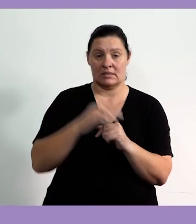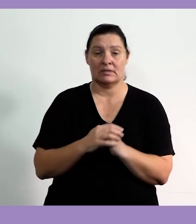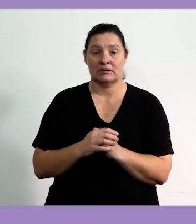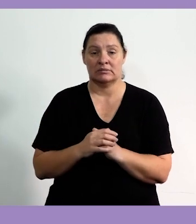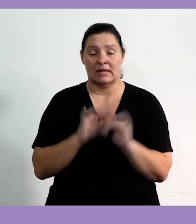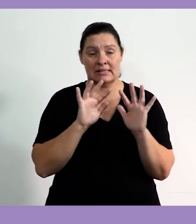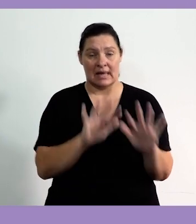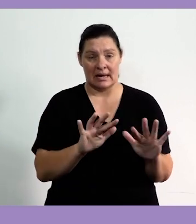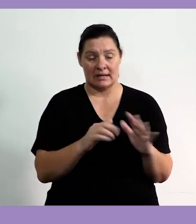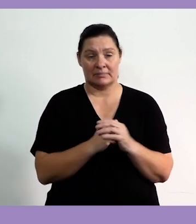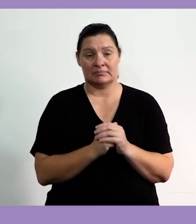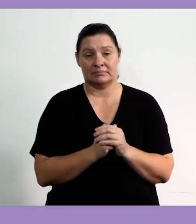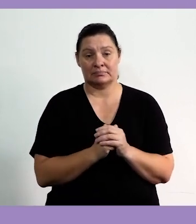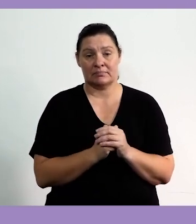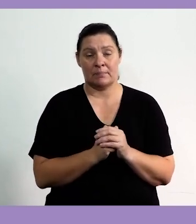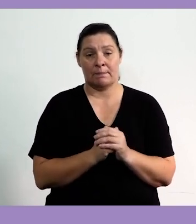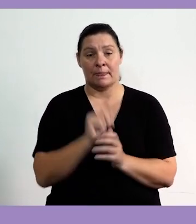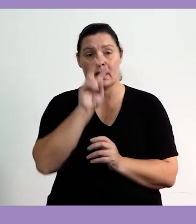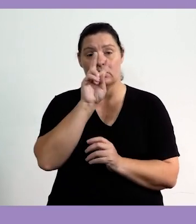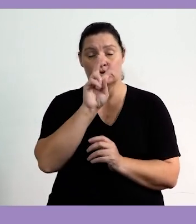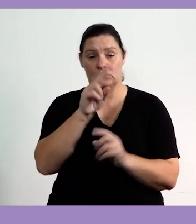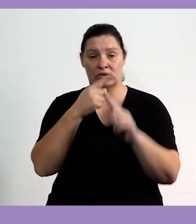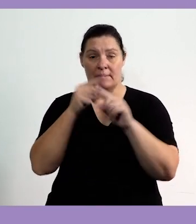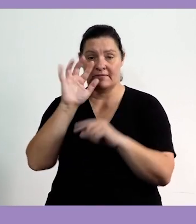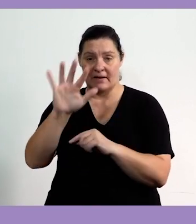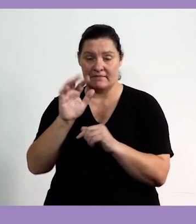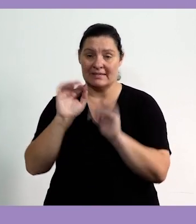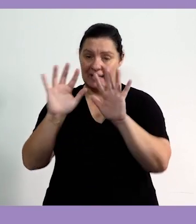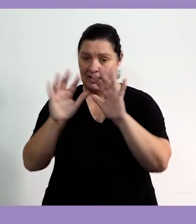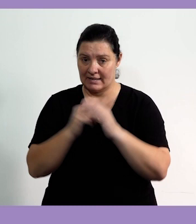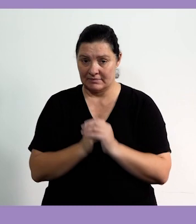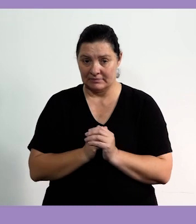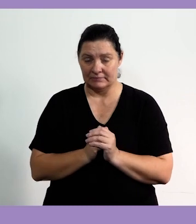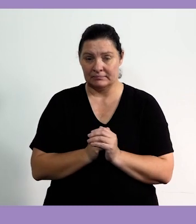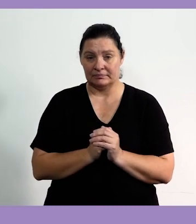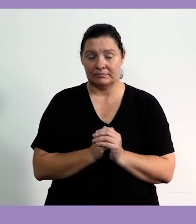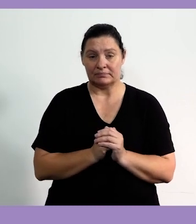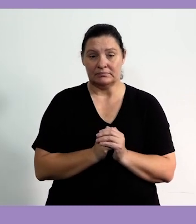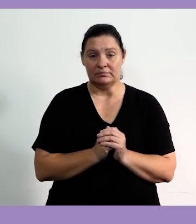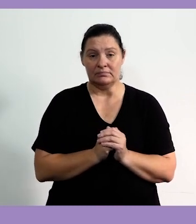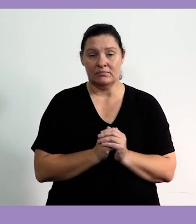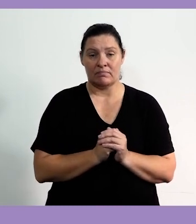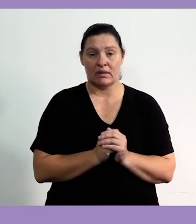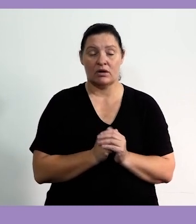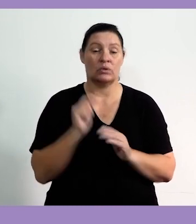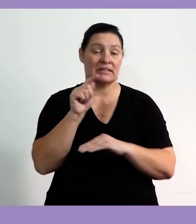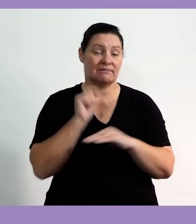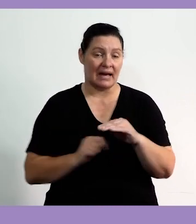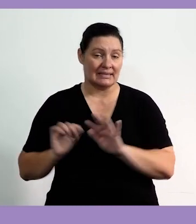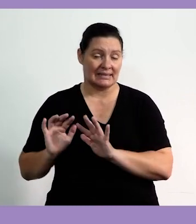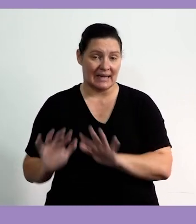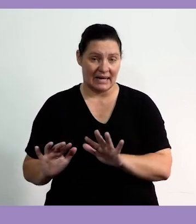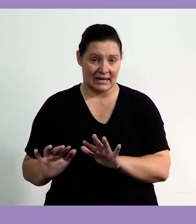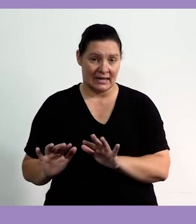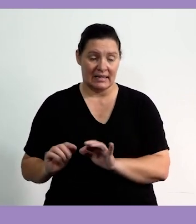multiply those two exponents. That is 10. 2 multiplied by 5 is 10. When